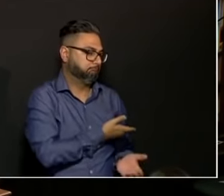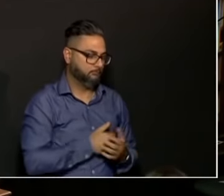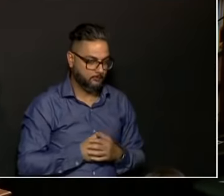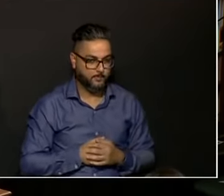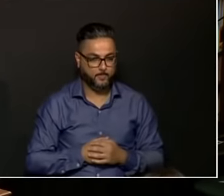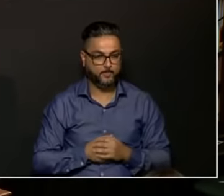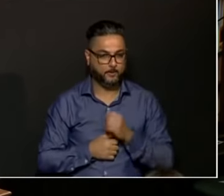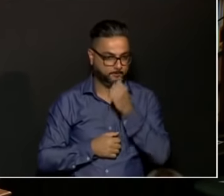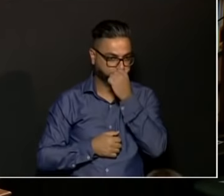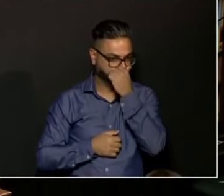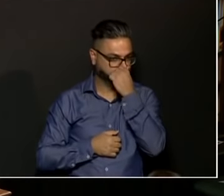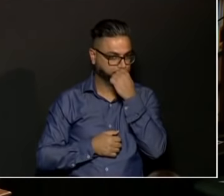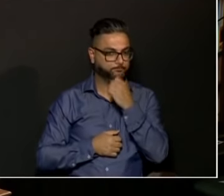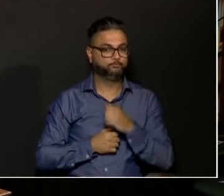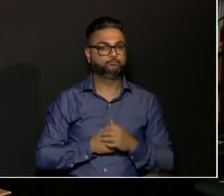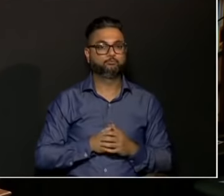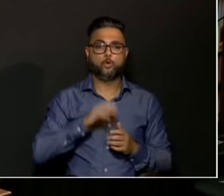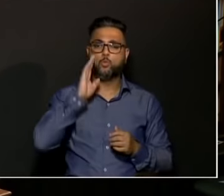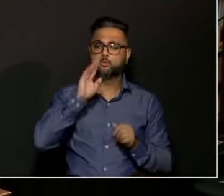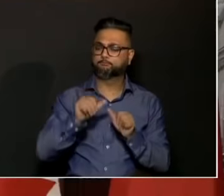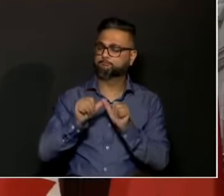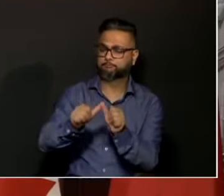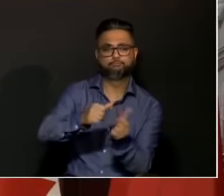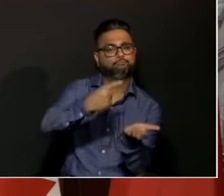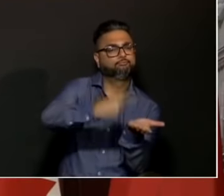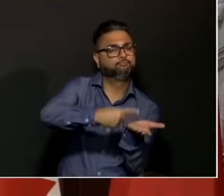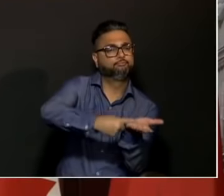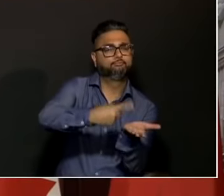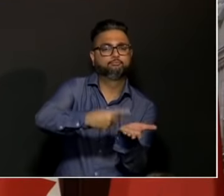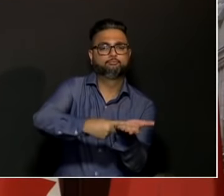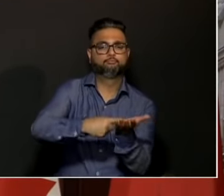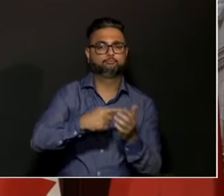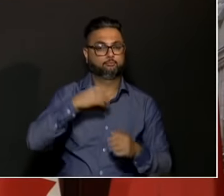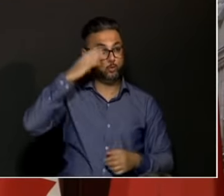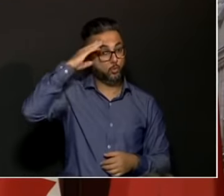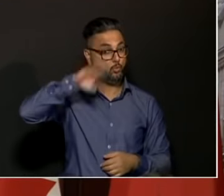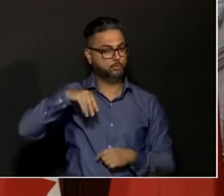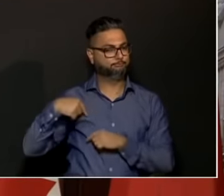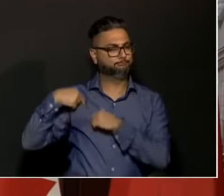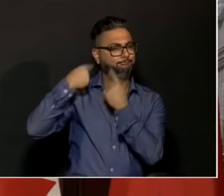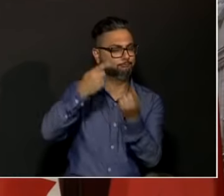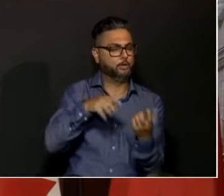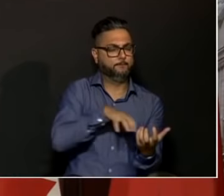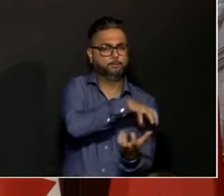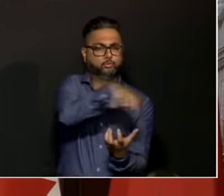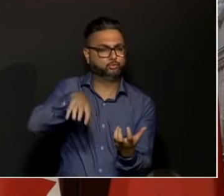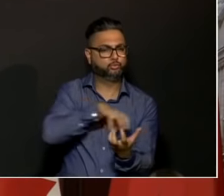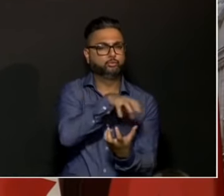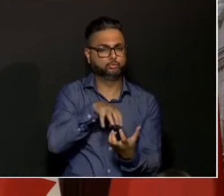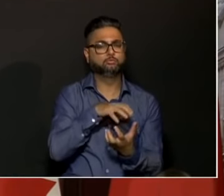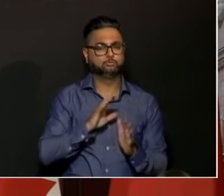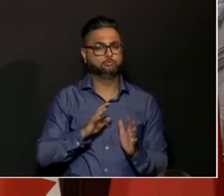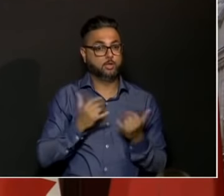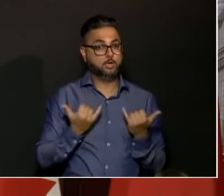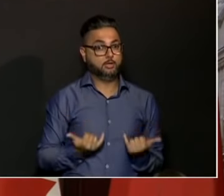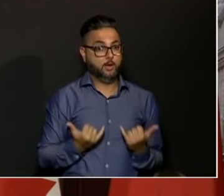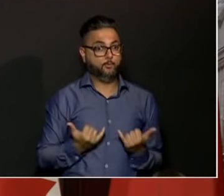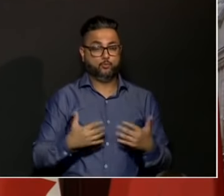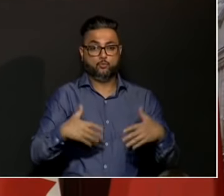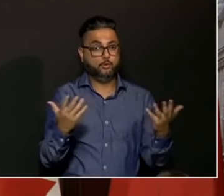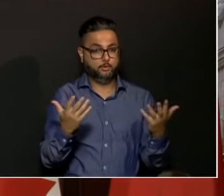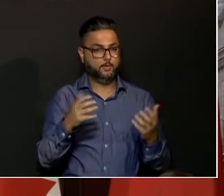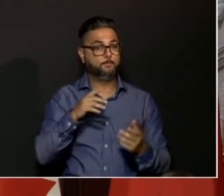Well, of course, we're going to continue to talk about it. I know there has been some confusion, but the situation now is that for people who